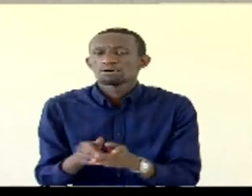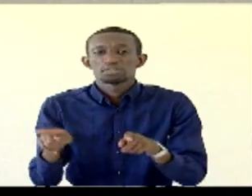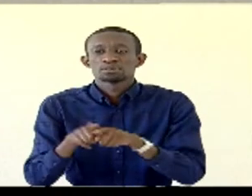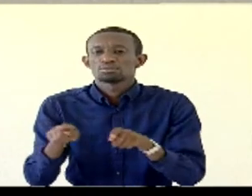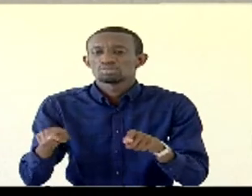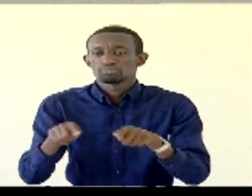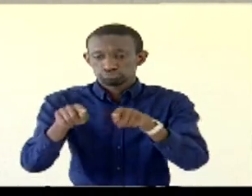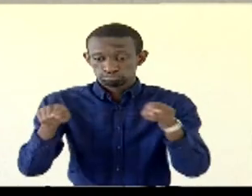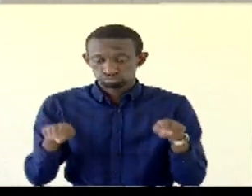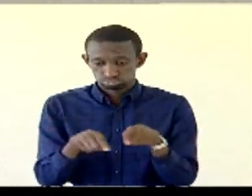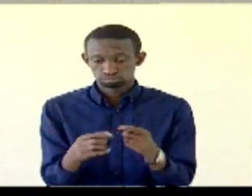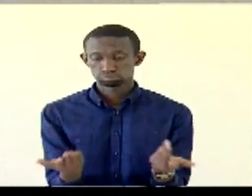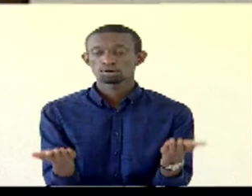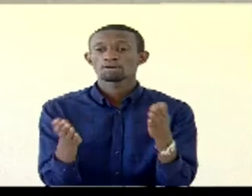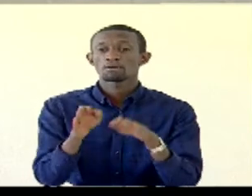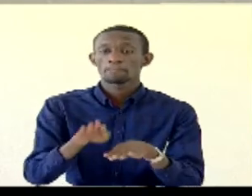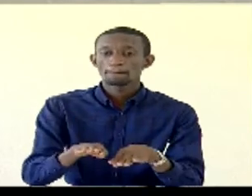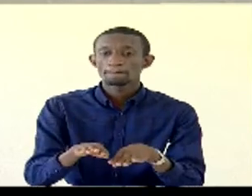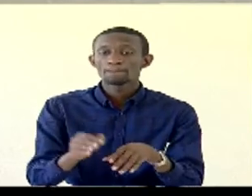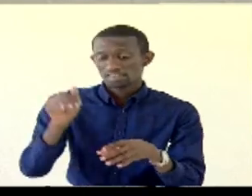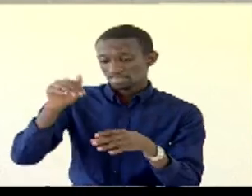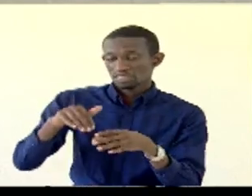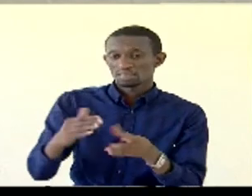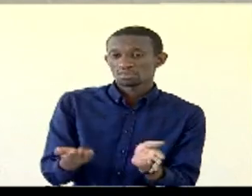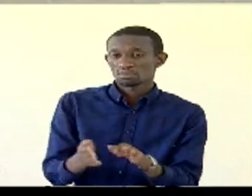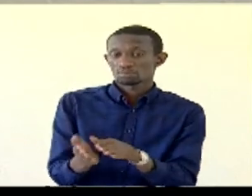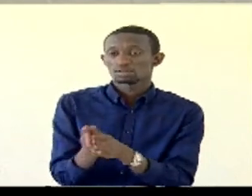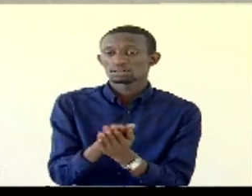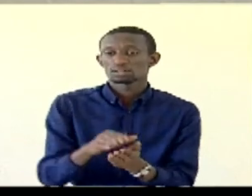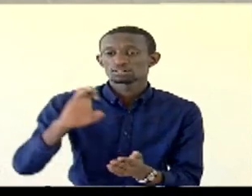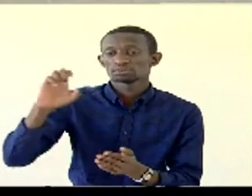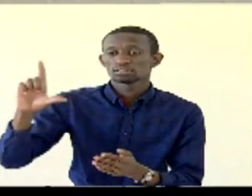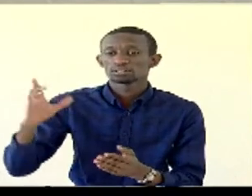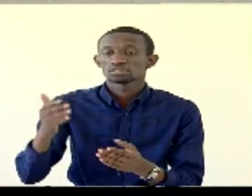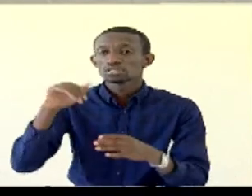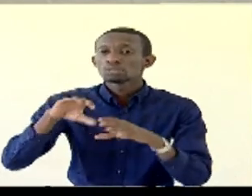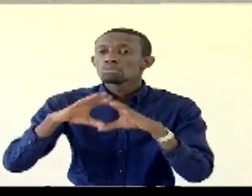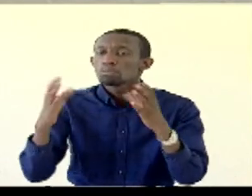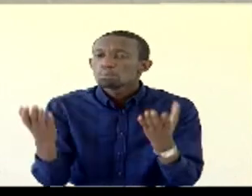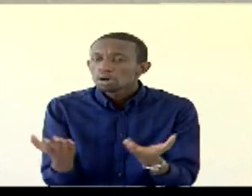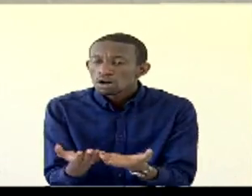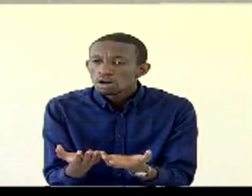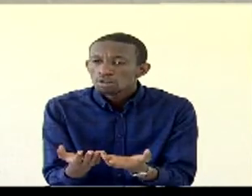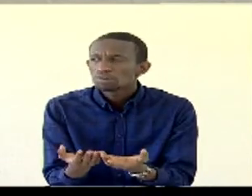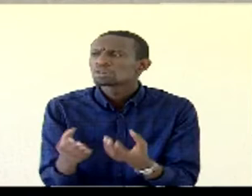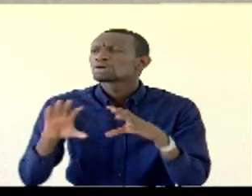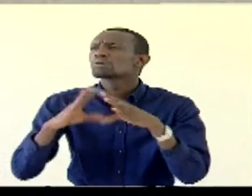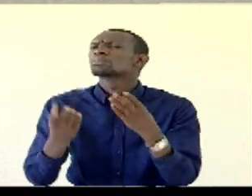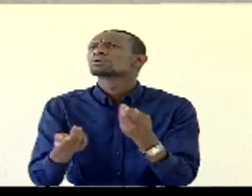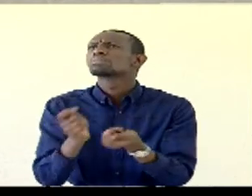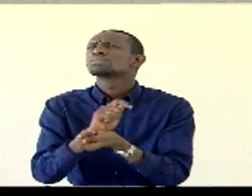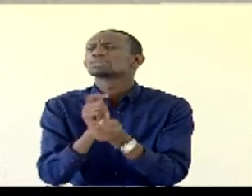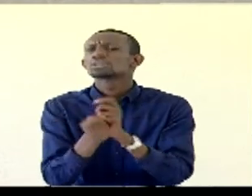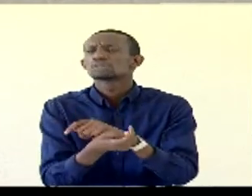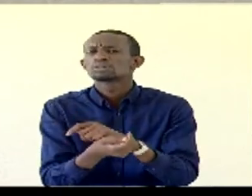put it in the box, and so the box becomes the cell wall. And then the balloon becomes the cell membrane. Then the water